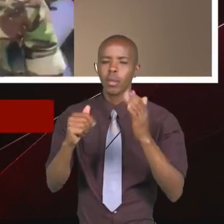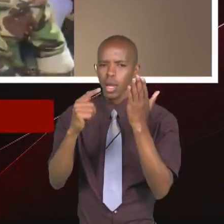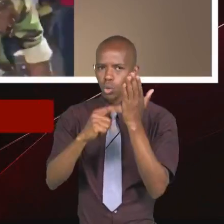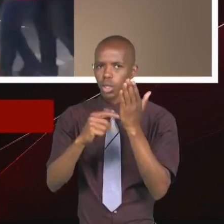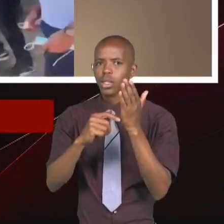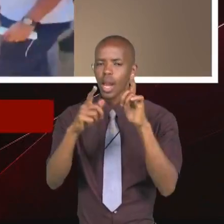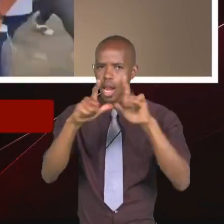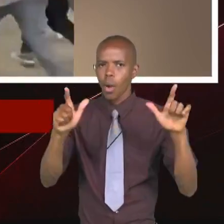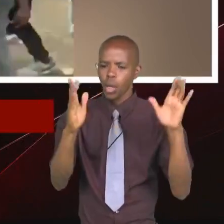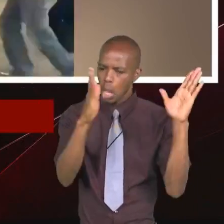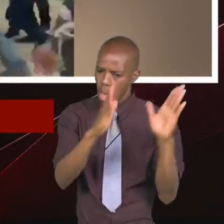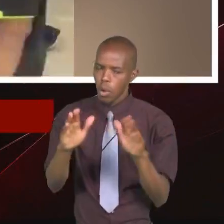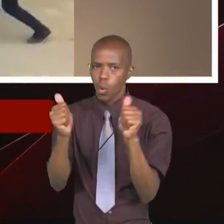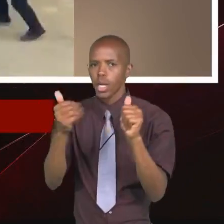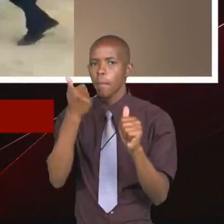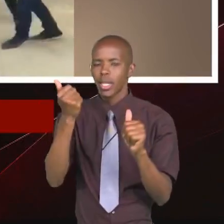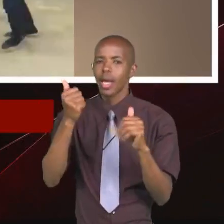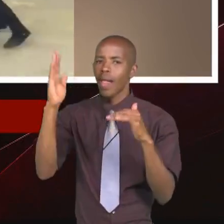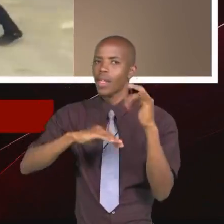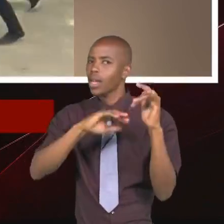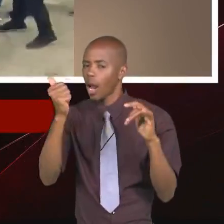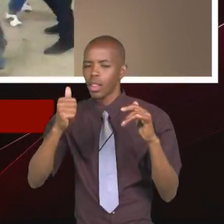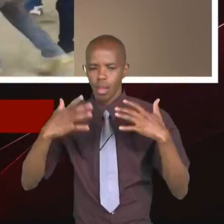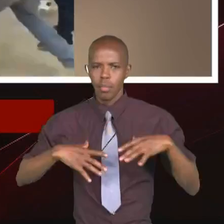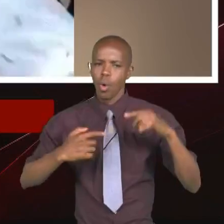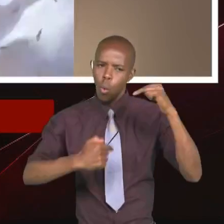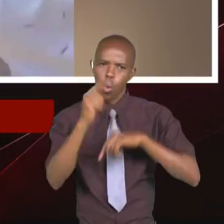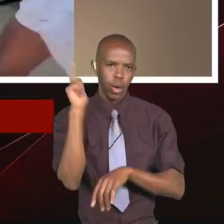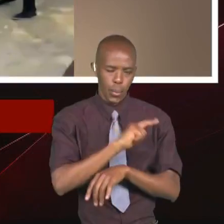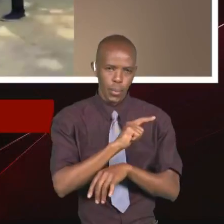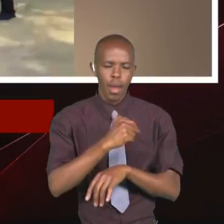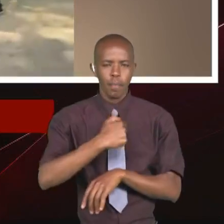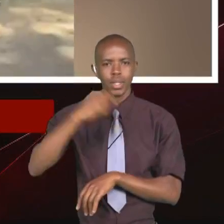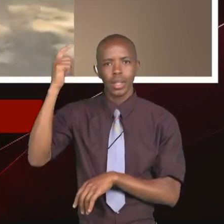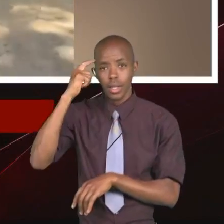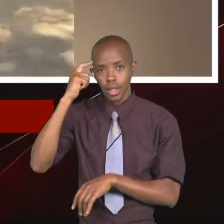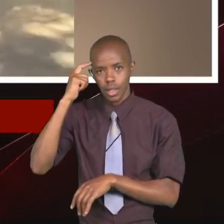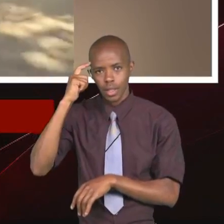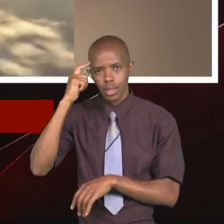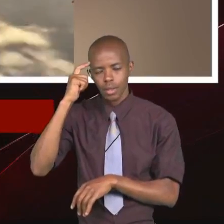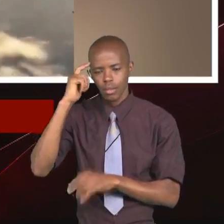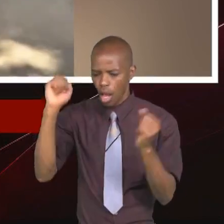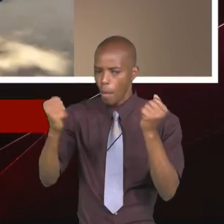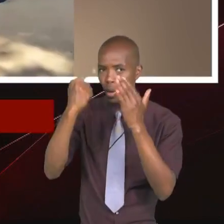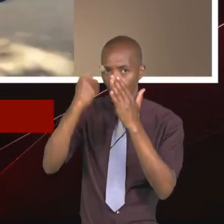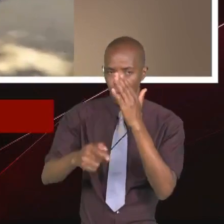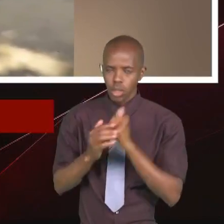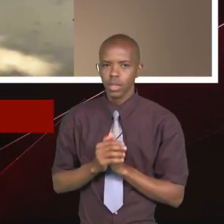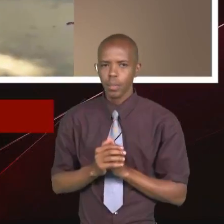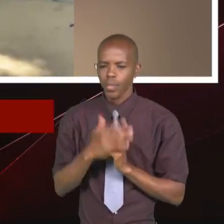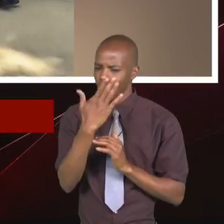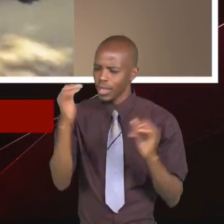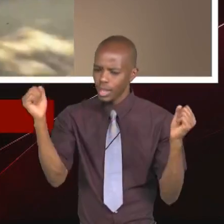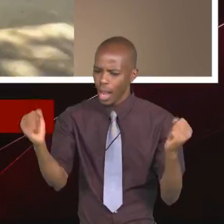walijipanga. People who walijipanga better than the others, and they won, you know. So I think what happened is that there was a lot of things going